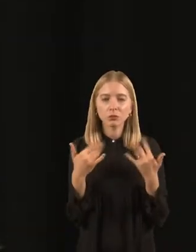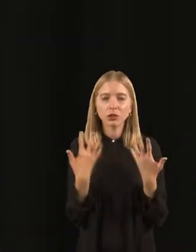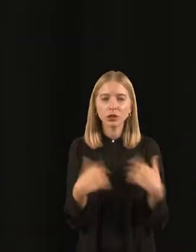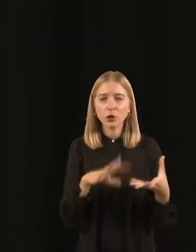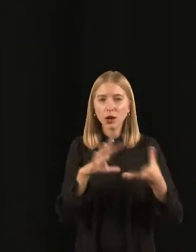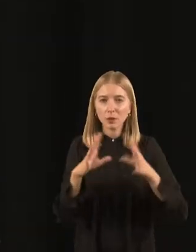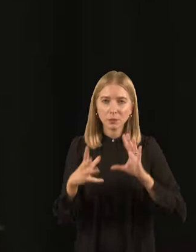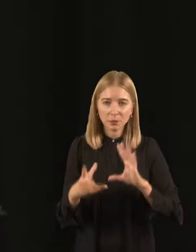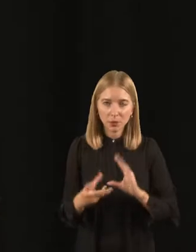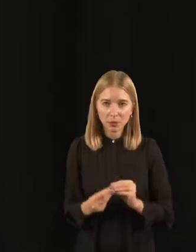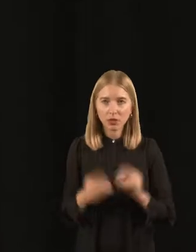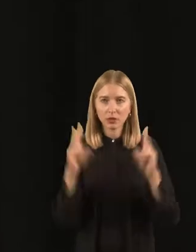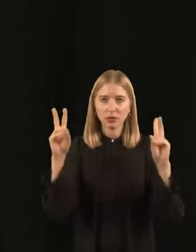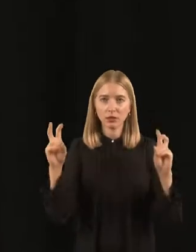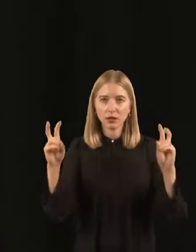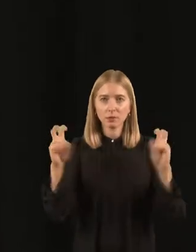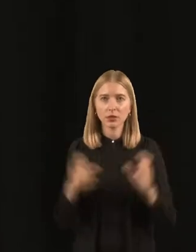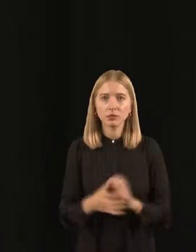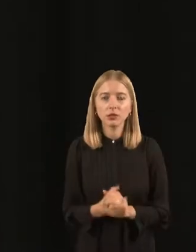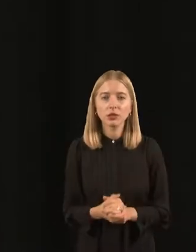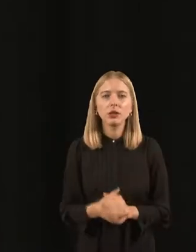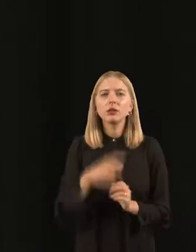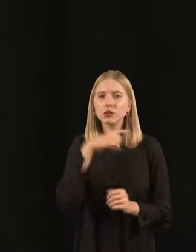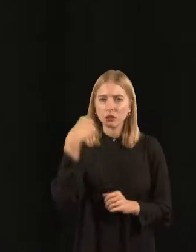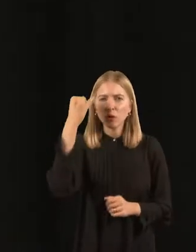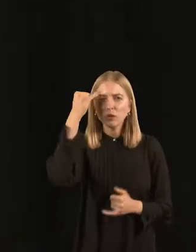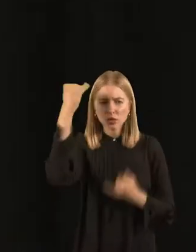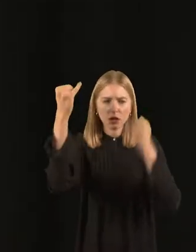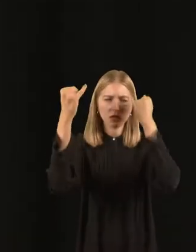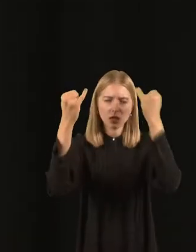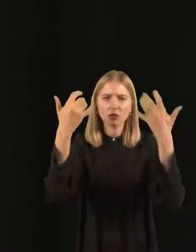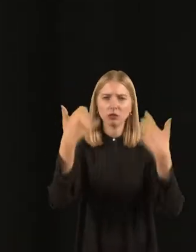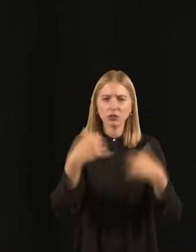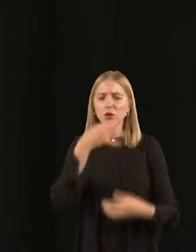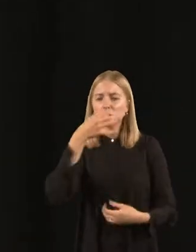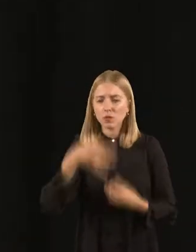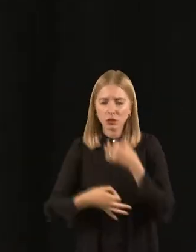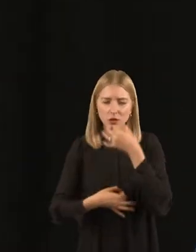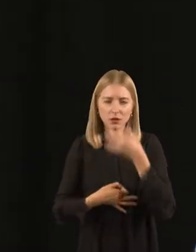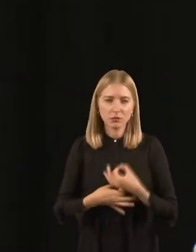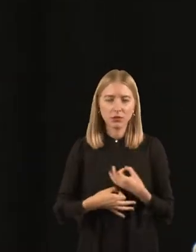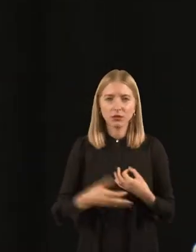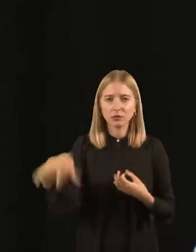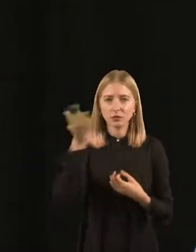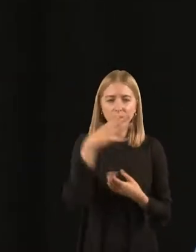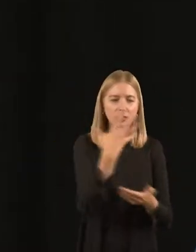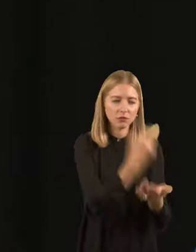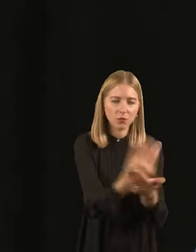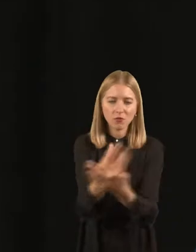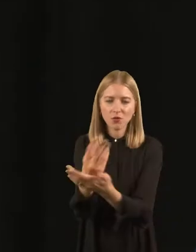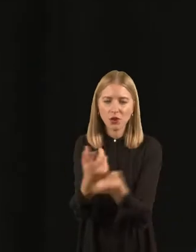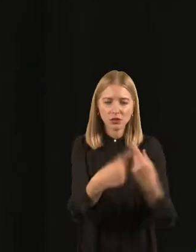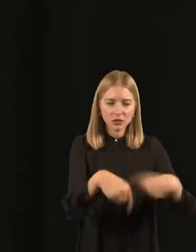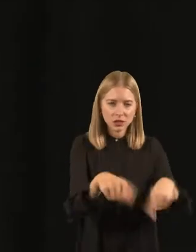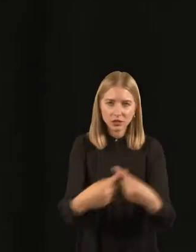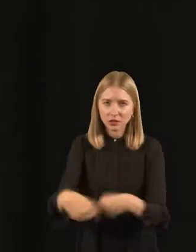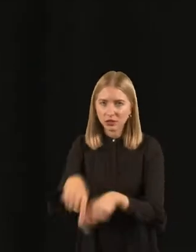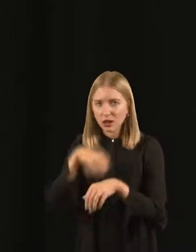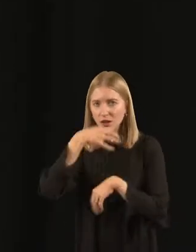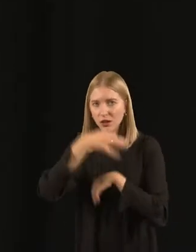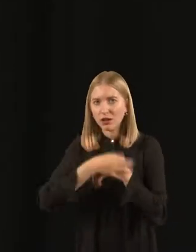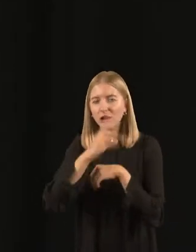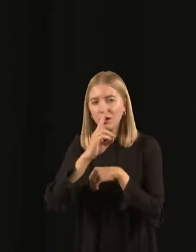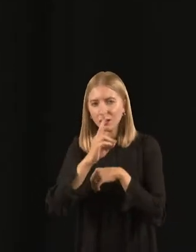audience? If there are no questions, we can actually summarize the discussion, and